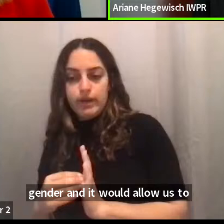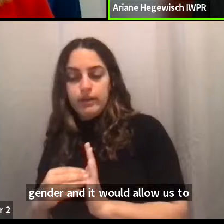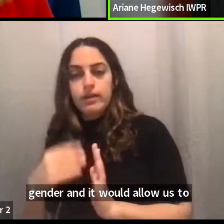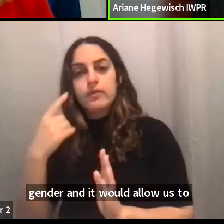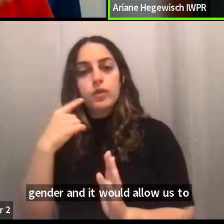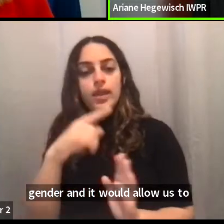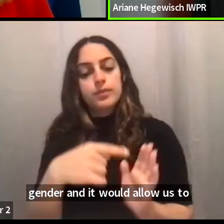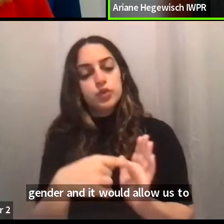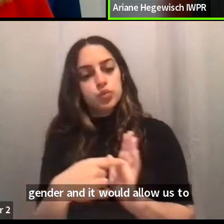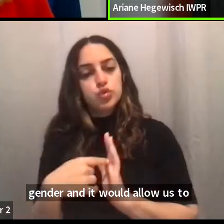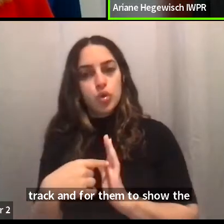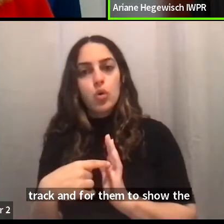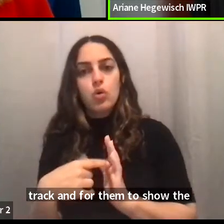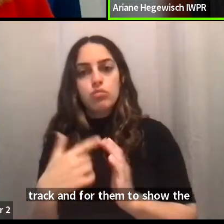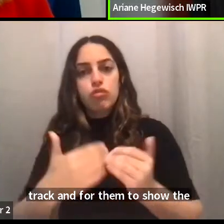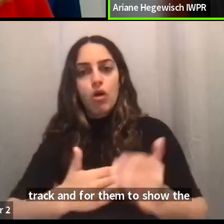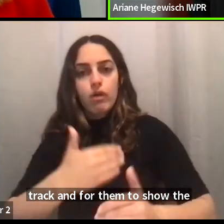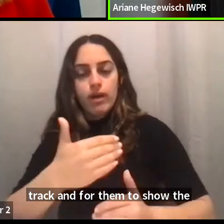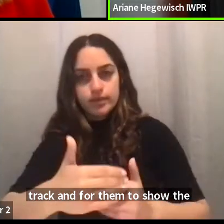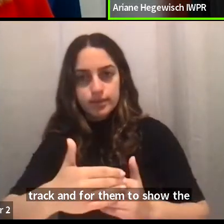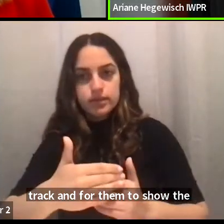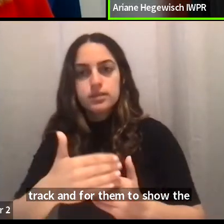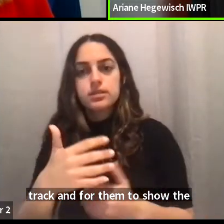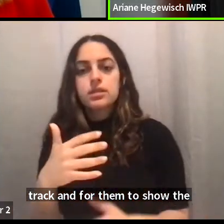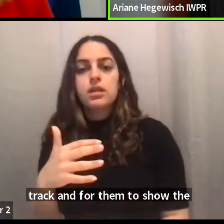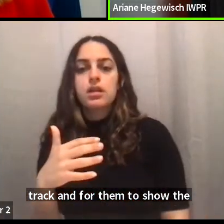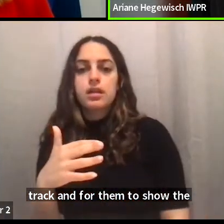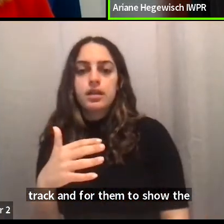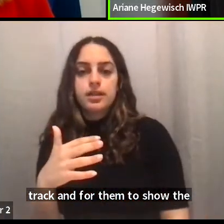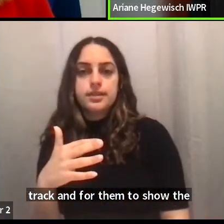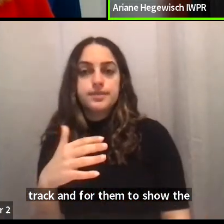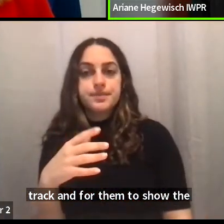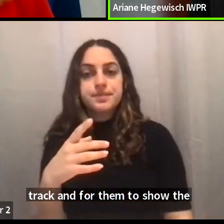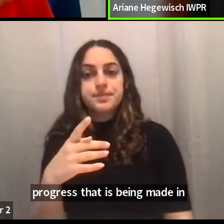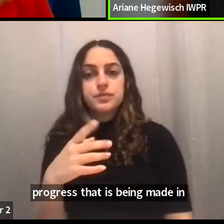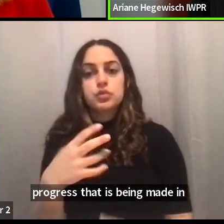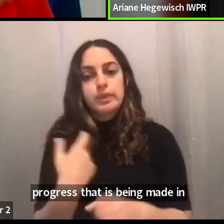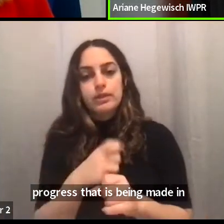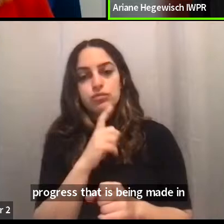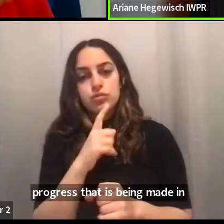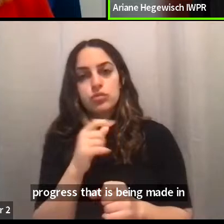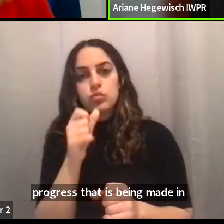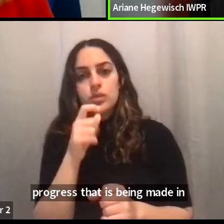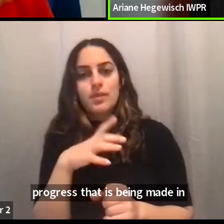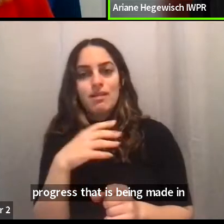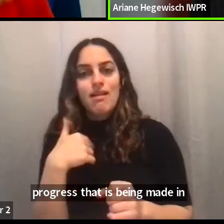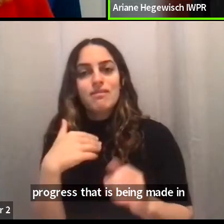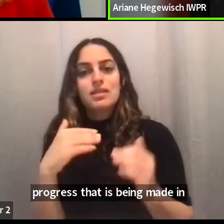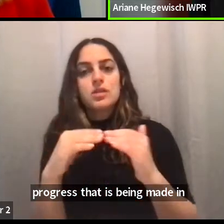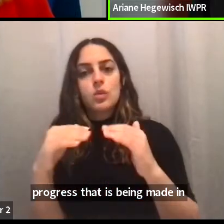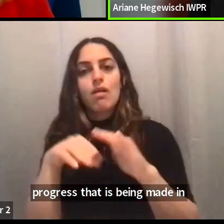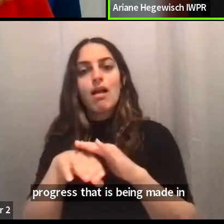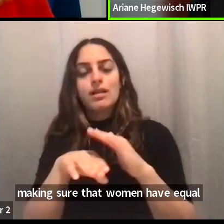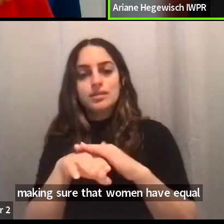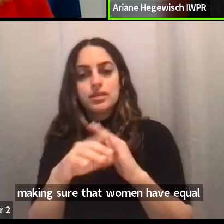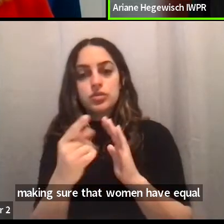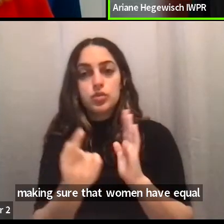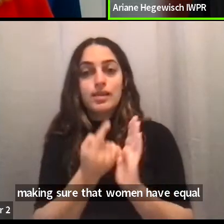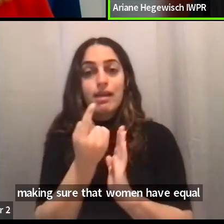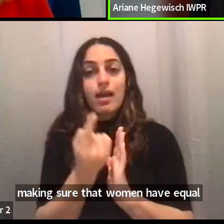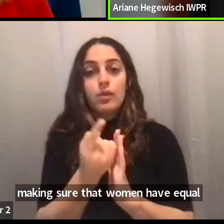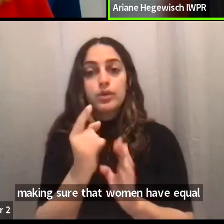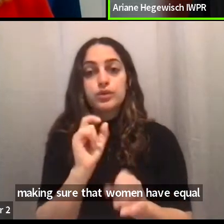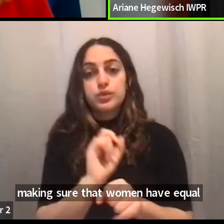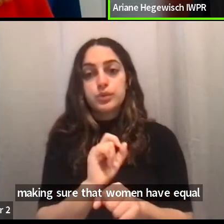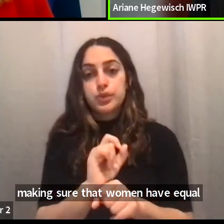progress that is being made in um making sure that women have equal access to the hours worked and the